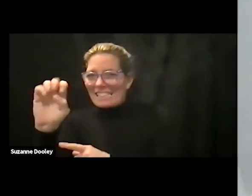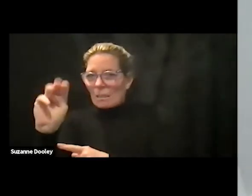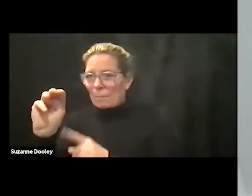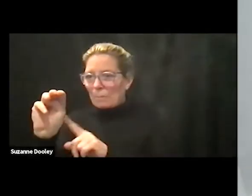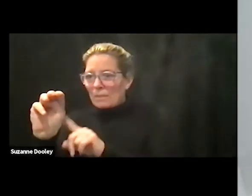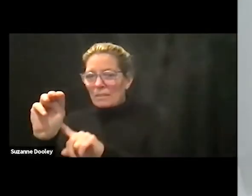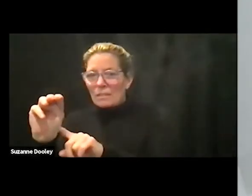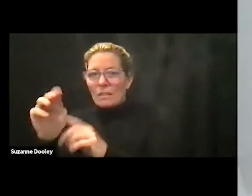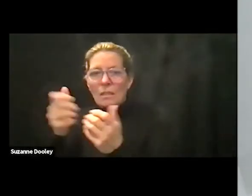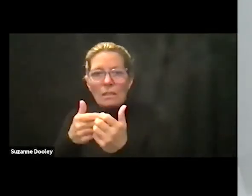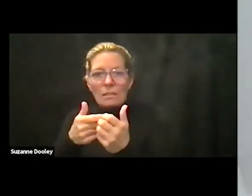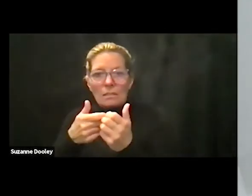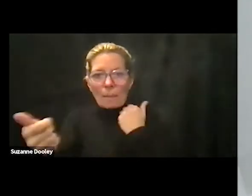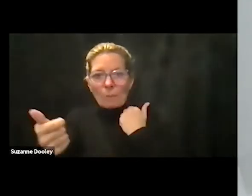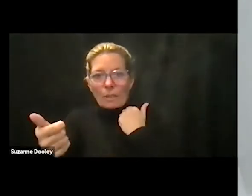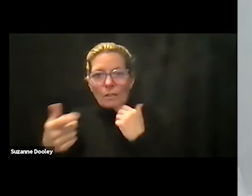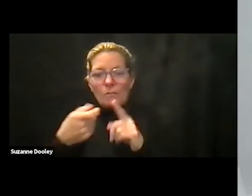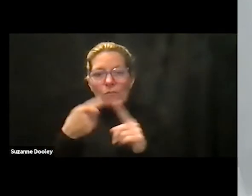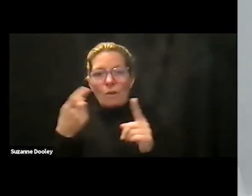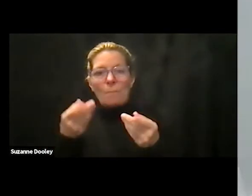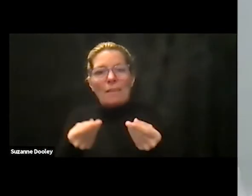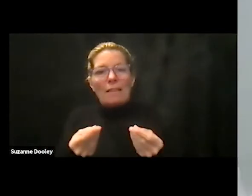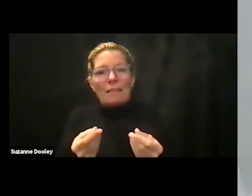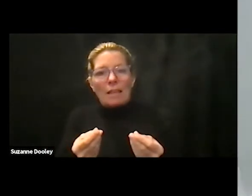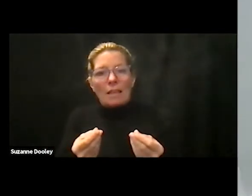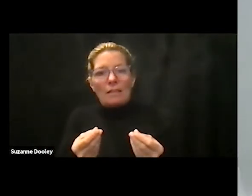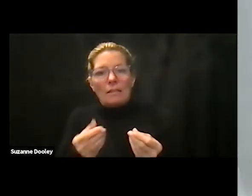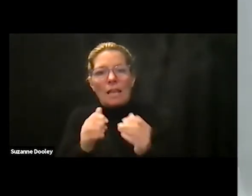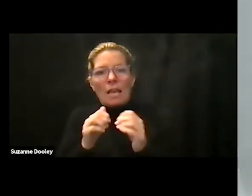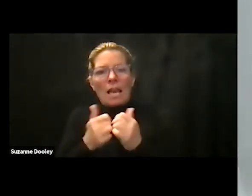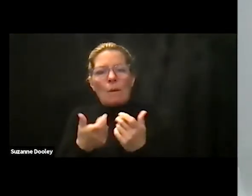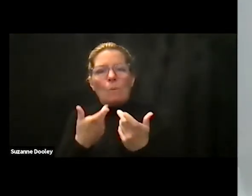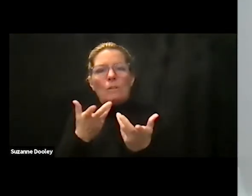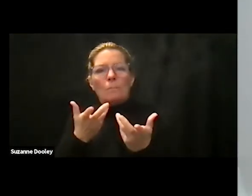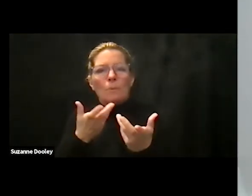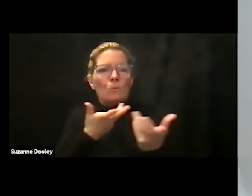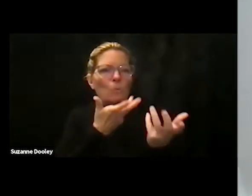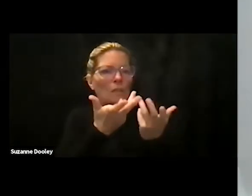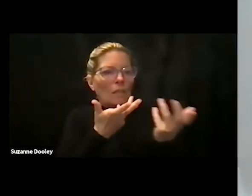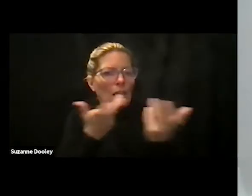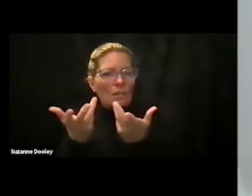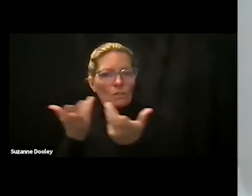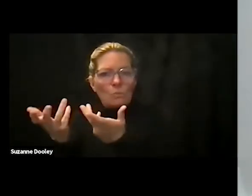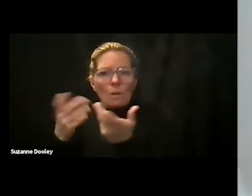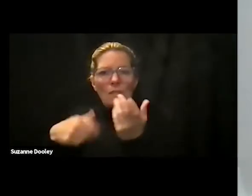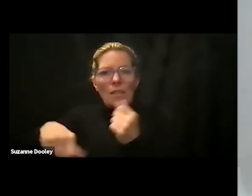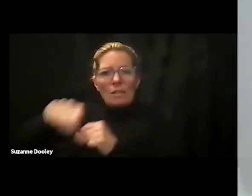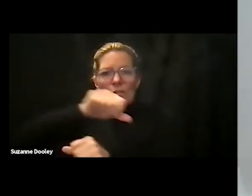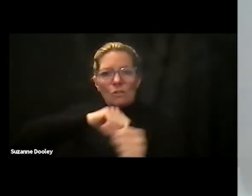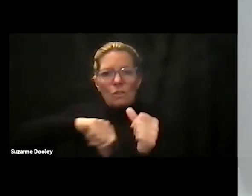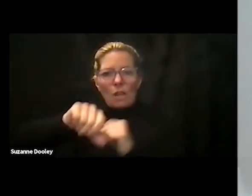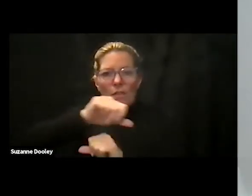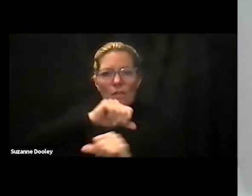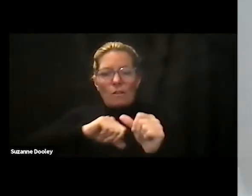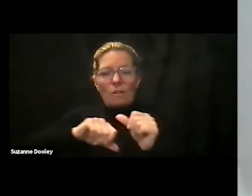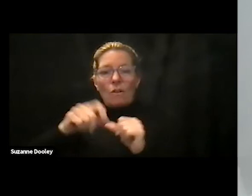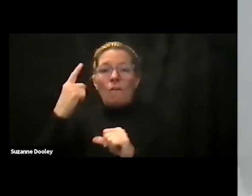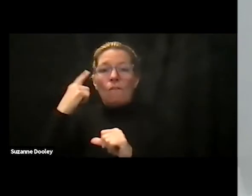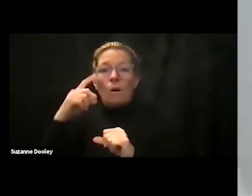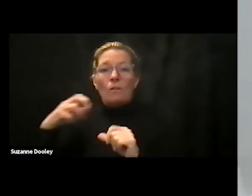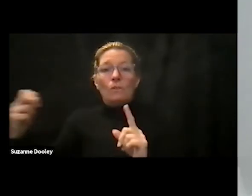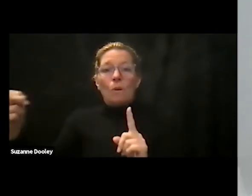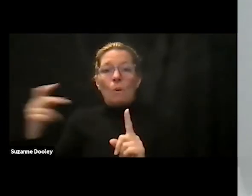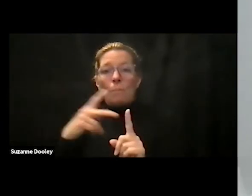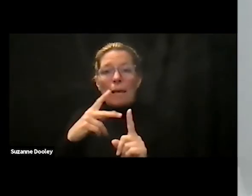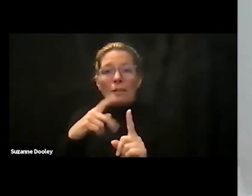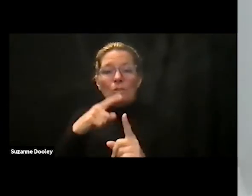has really separated us from how we're supposed to engage with each other. And in order to return to that